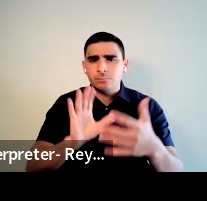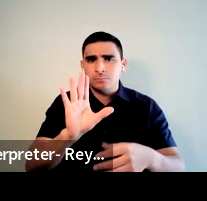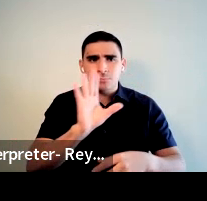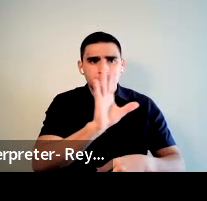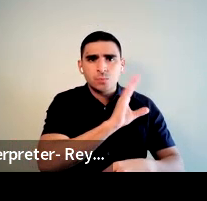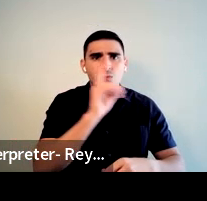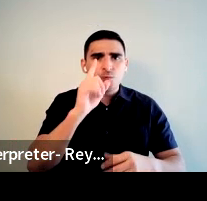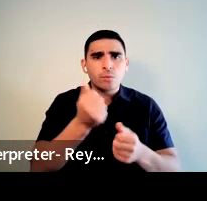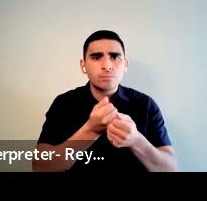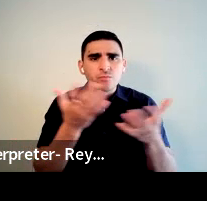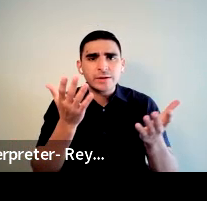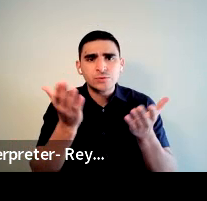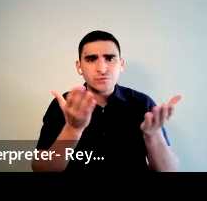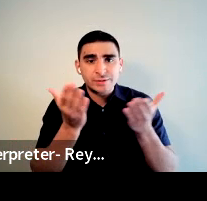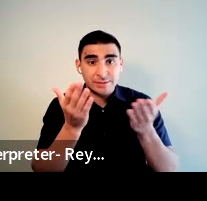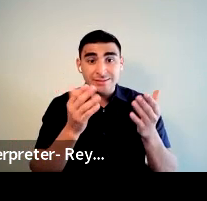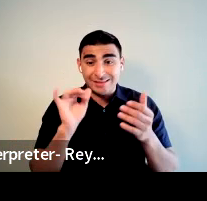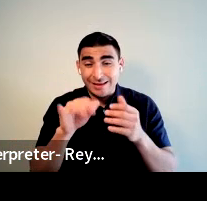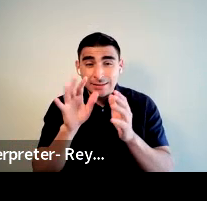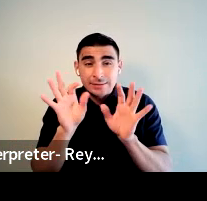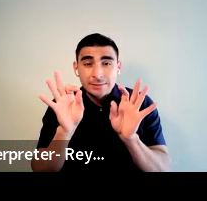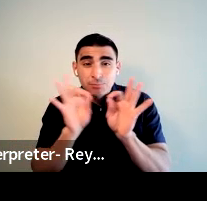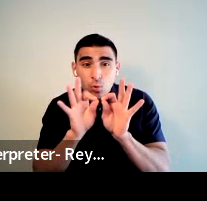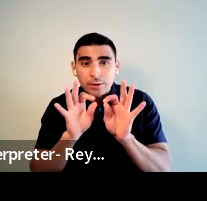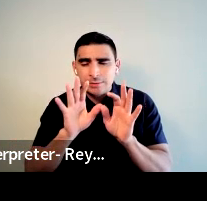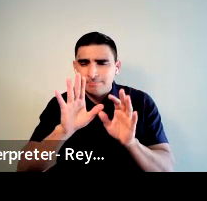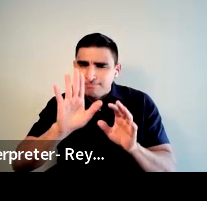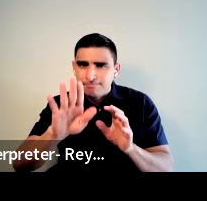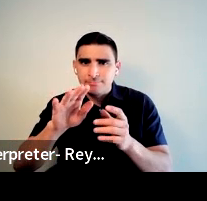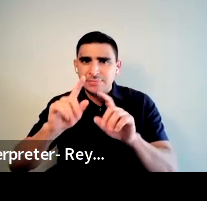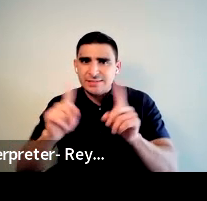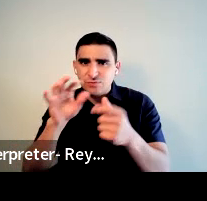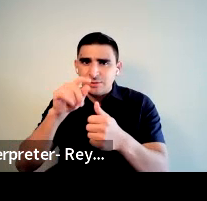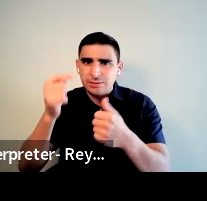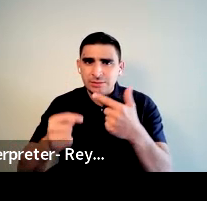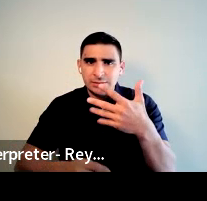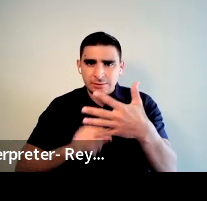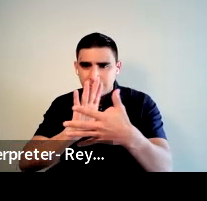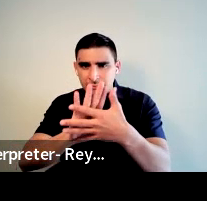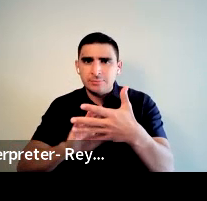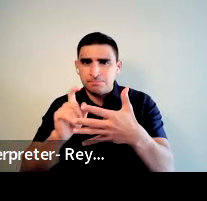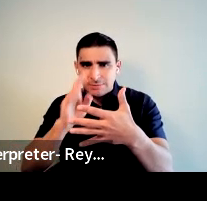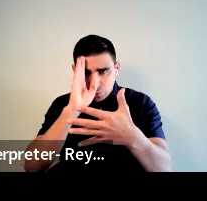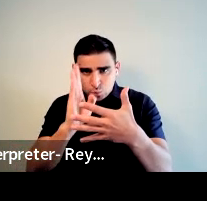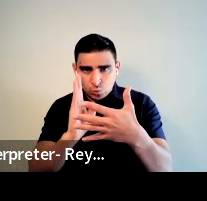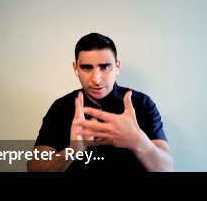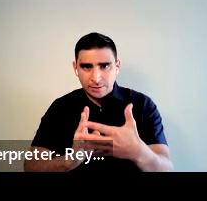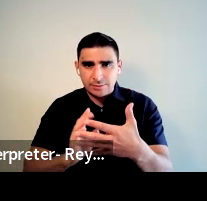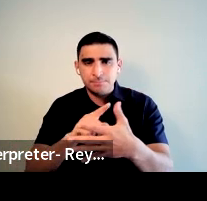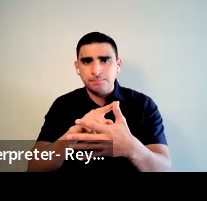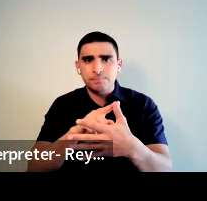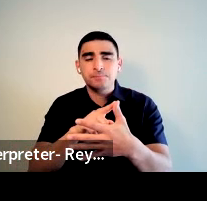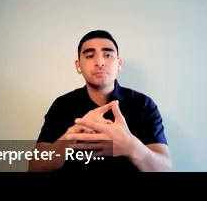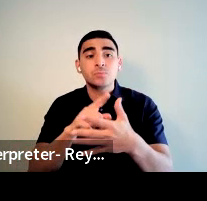services, and those need to be addressed. And that's why the line, not funding the program, but funding the ability for the program to